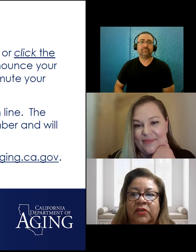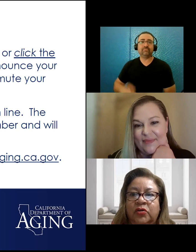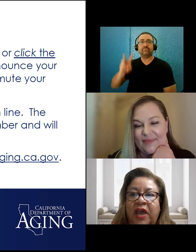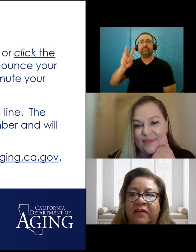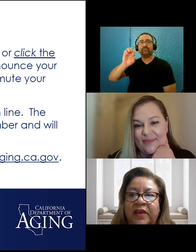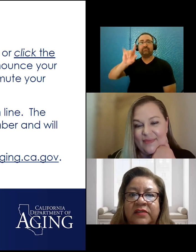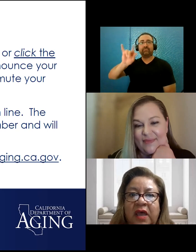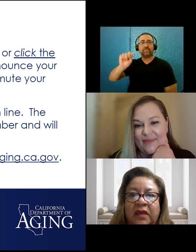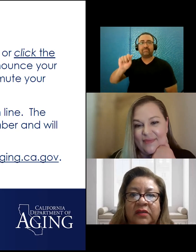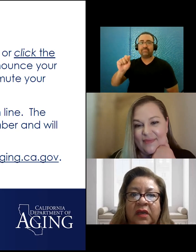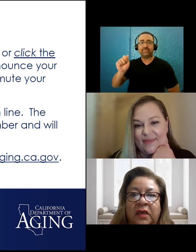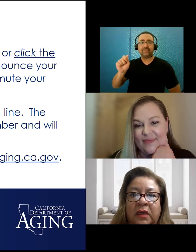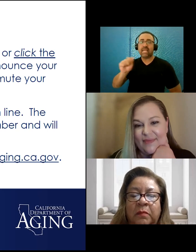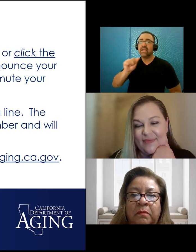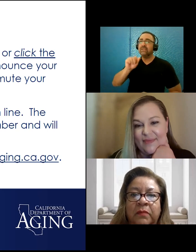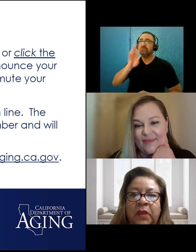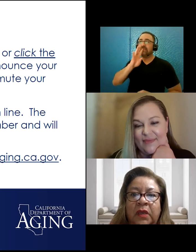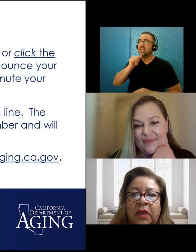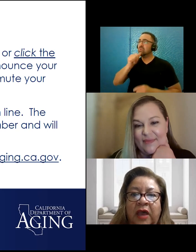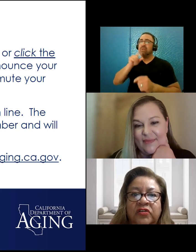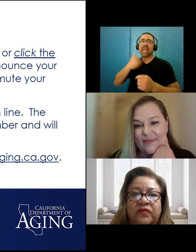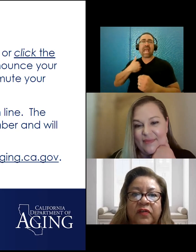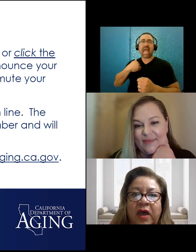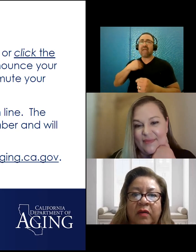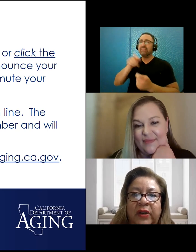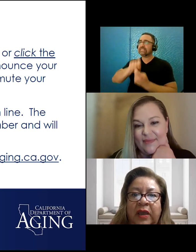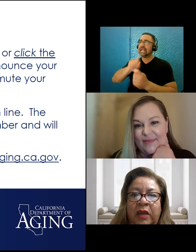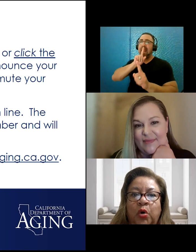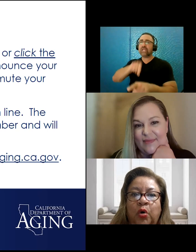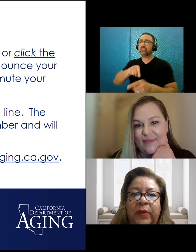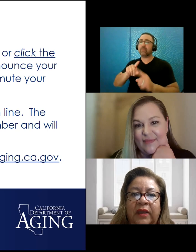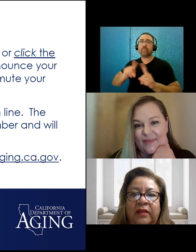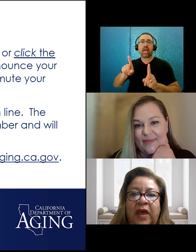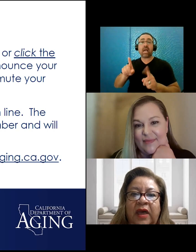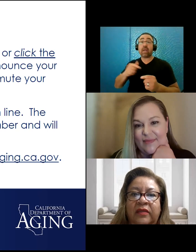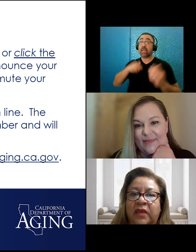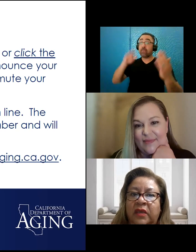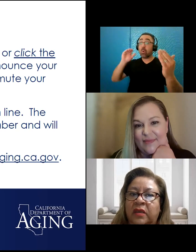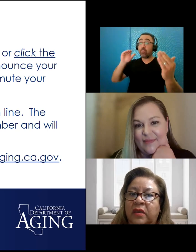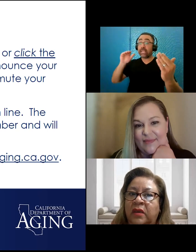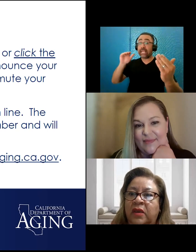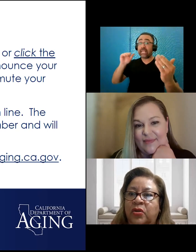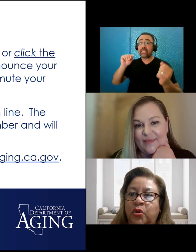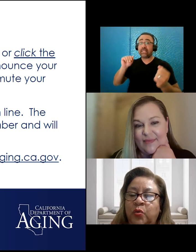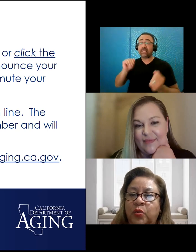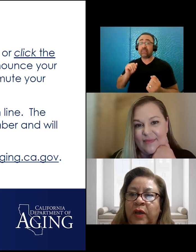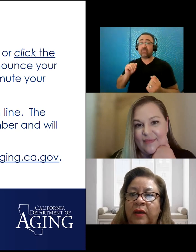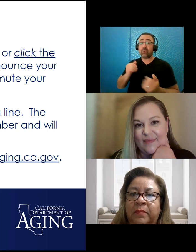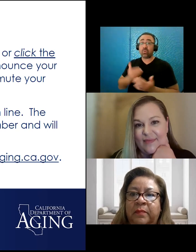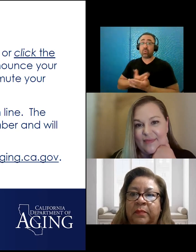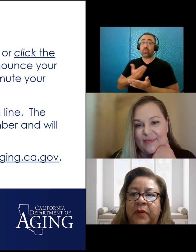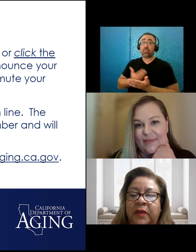I don't have the exact answer for that, but I am hoping that the